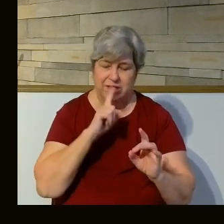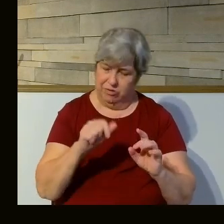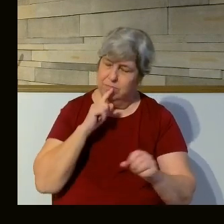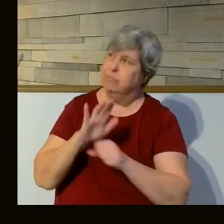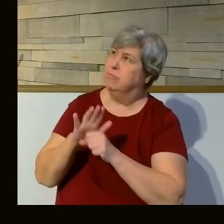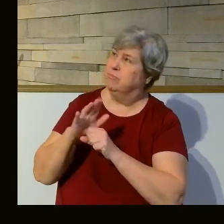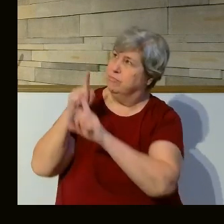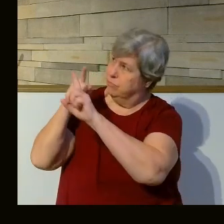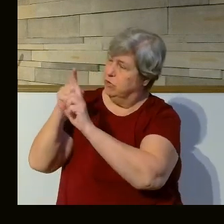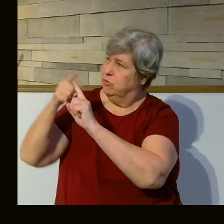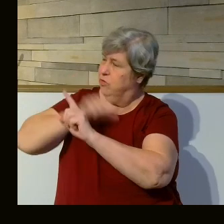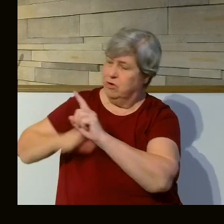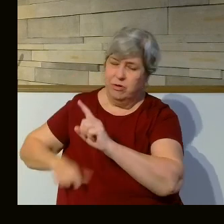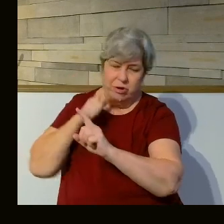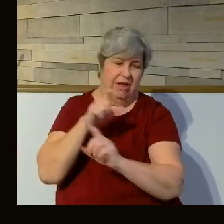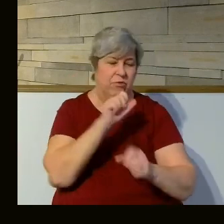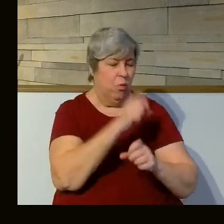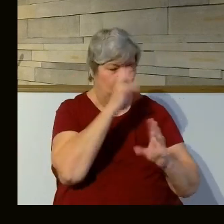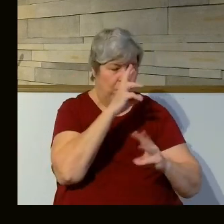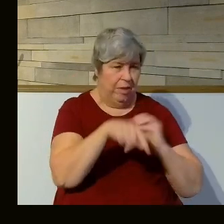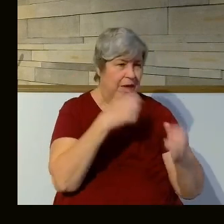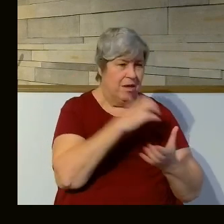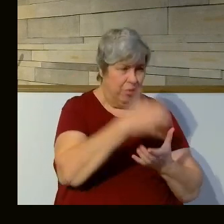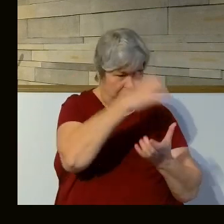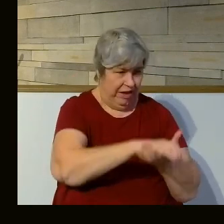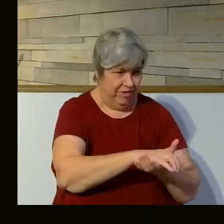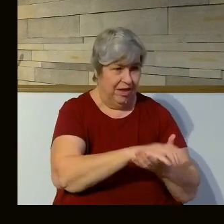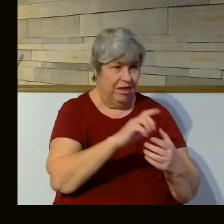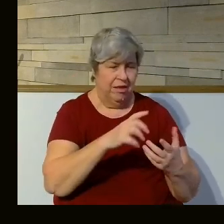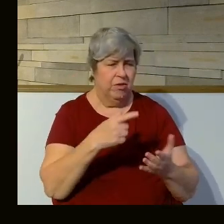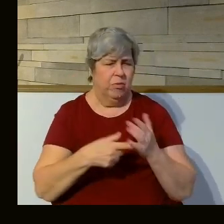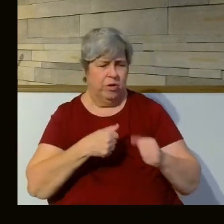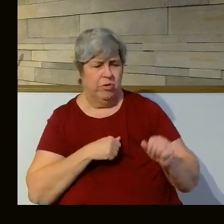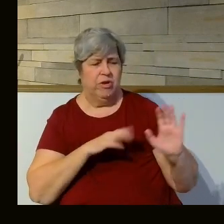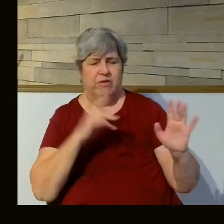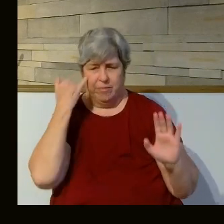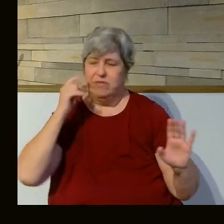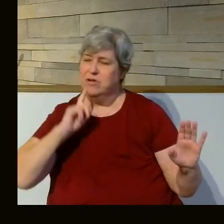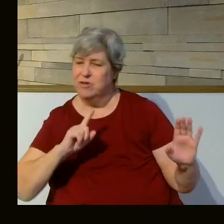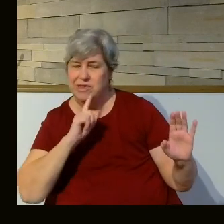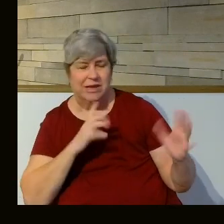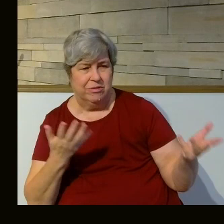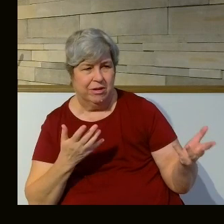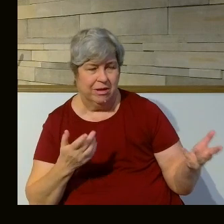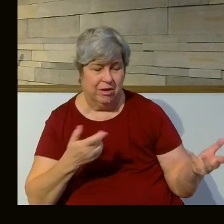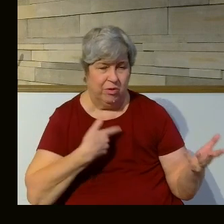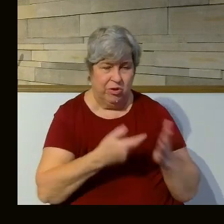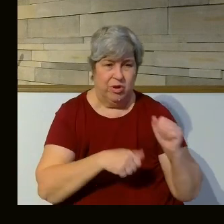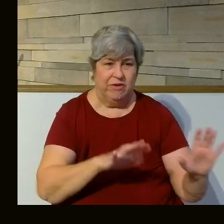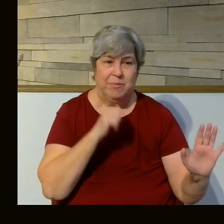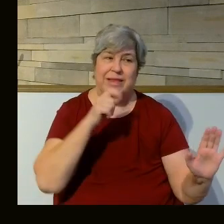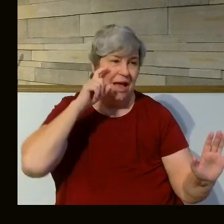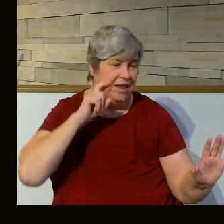yourself more fully to the Lord. Don't have to worry about a spouse. What do you give up in singleness, all right? Tim Keller says that, you know, what you give up isn't